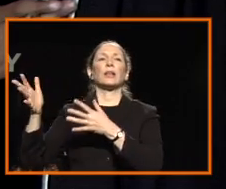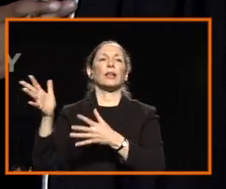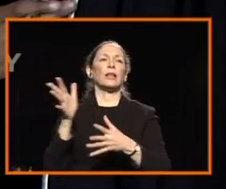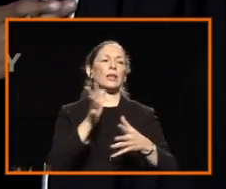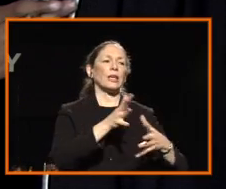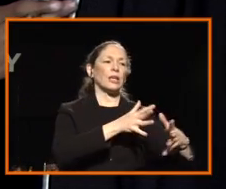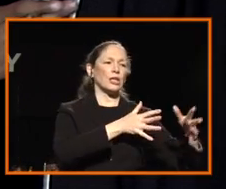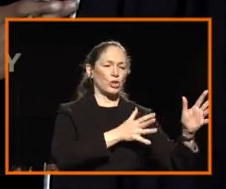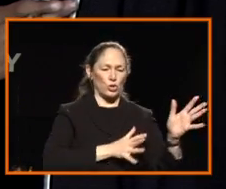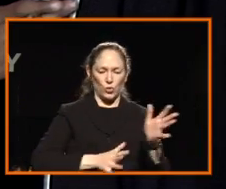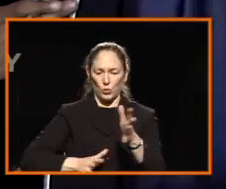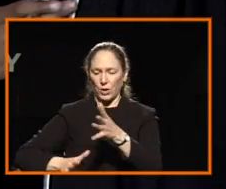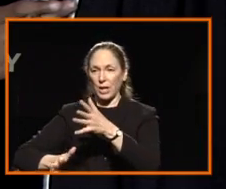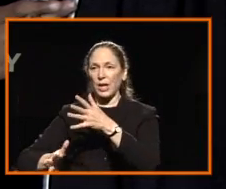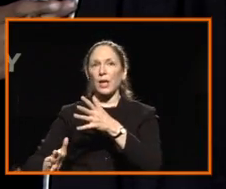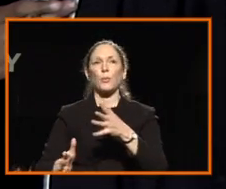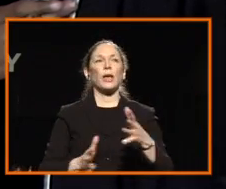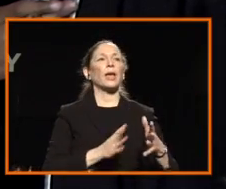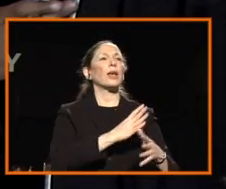gallantly